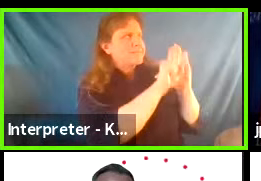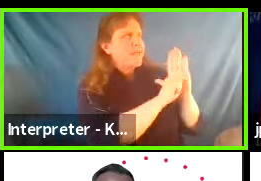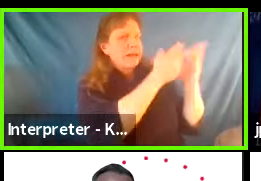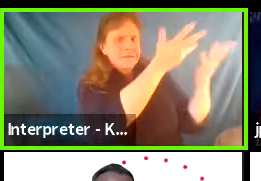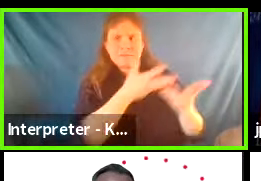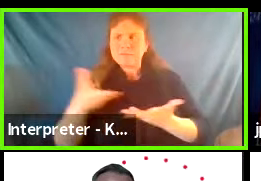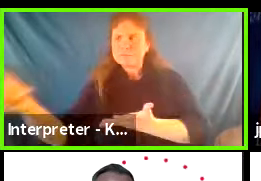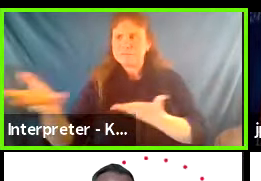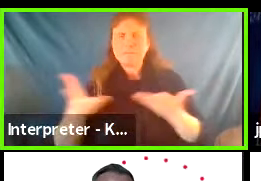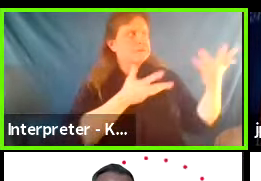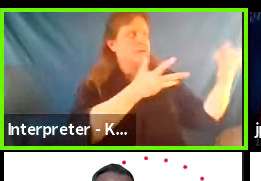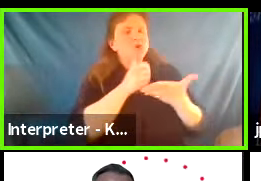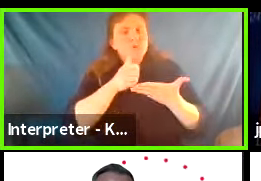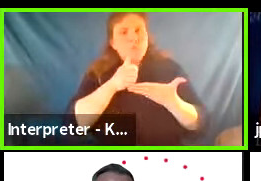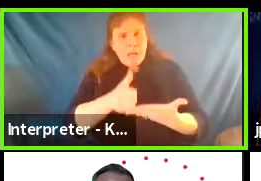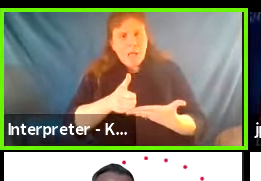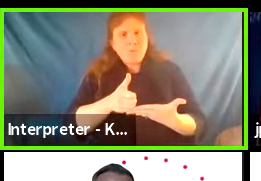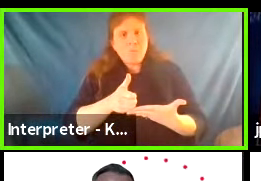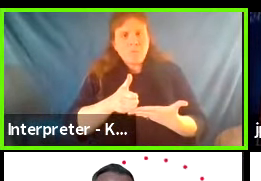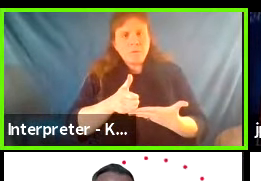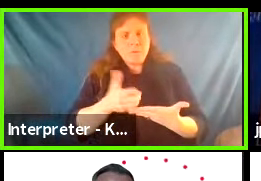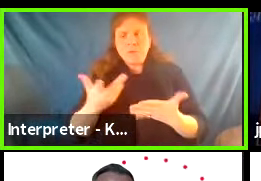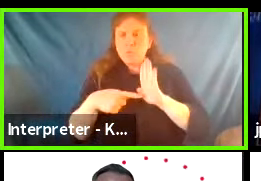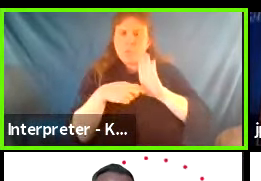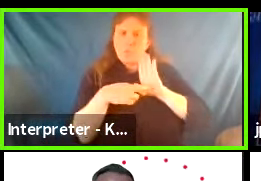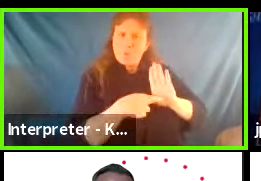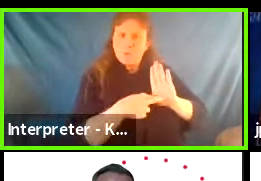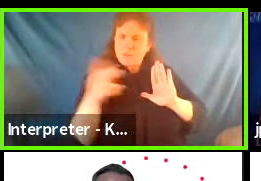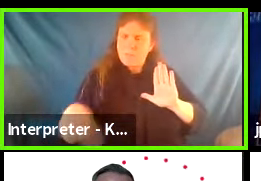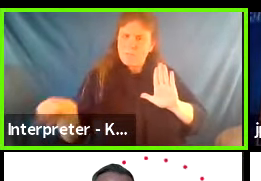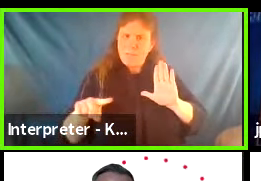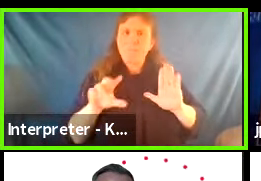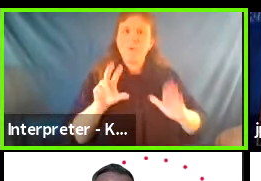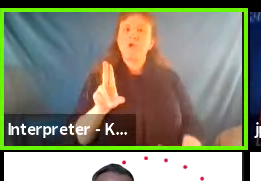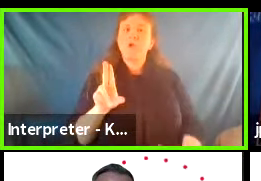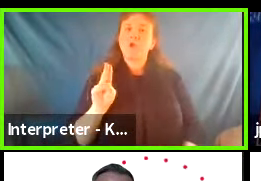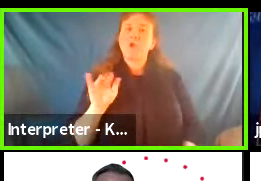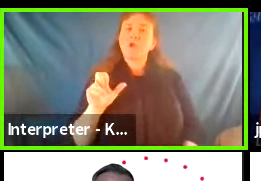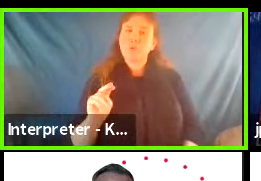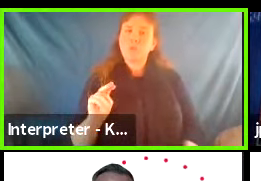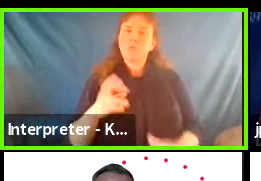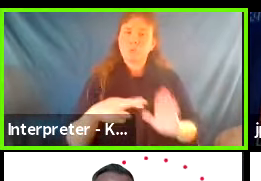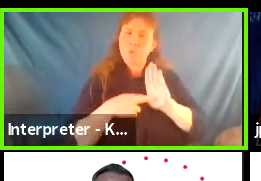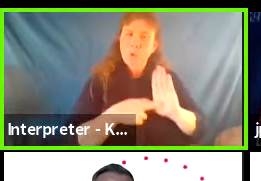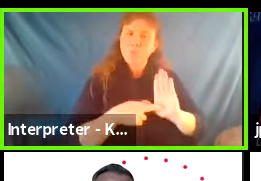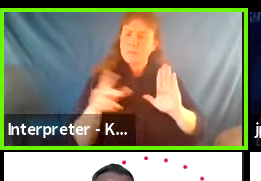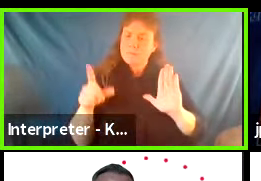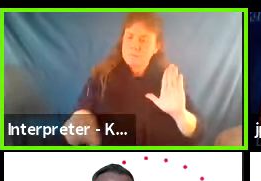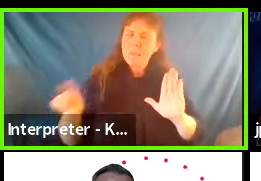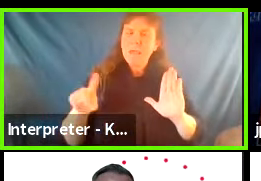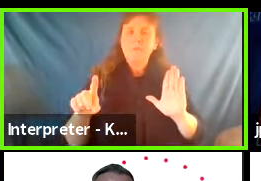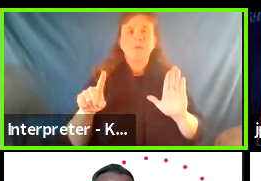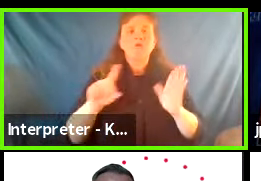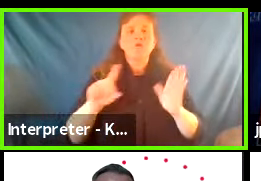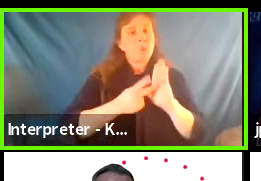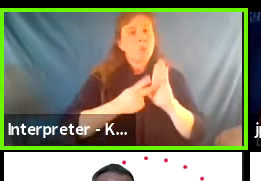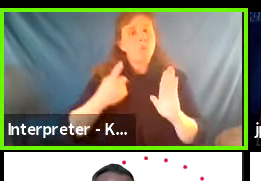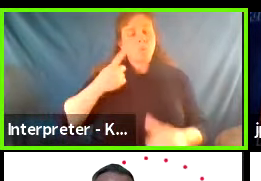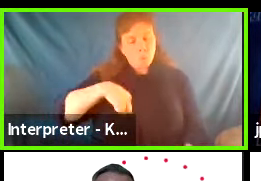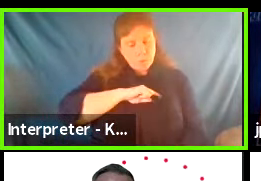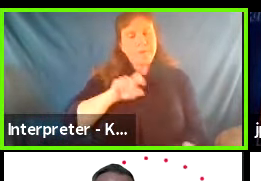that represent farm workers, CBOs, and individuals within the farm worker community, so that we can reach this